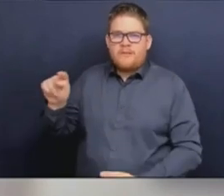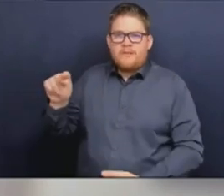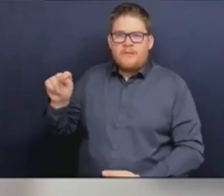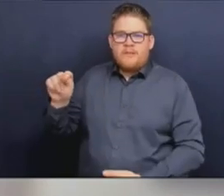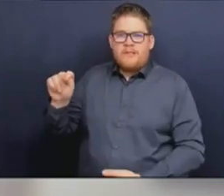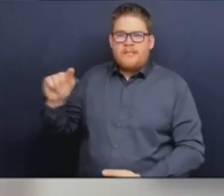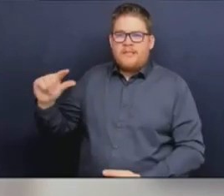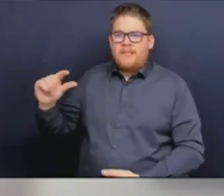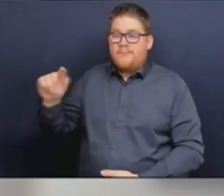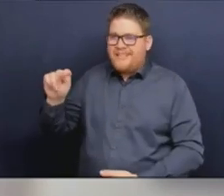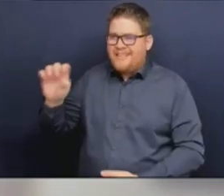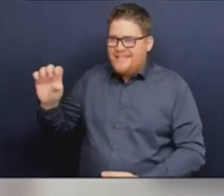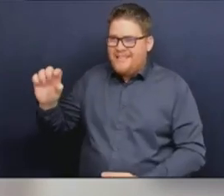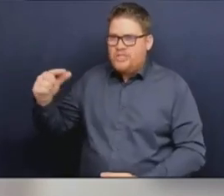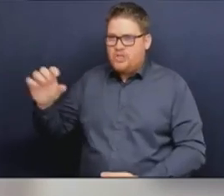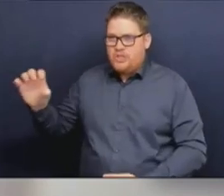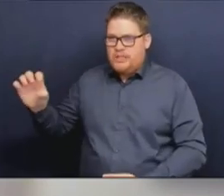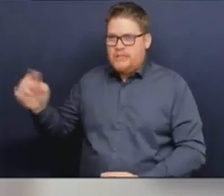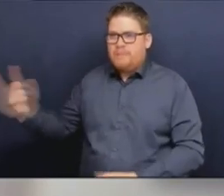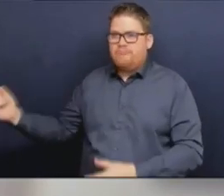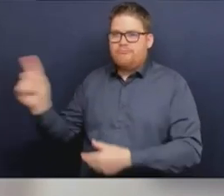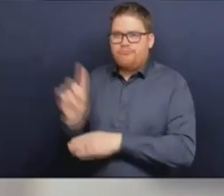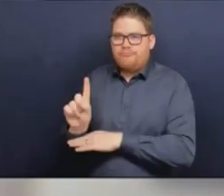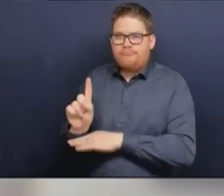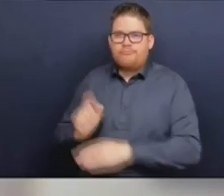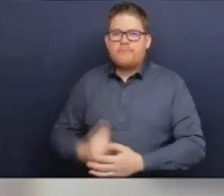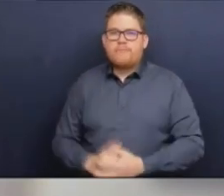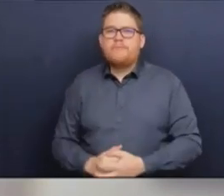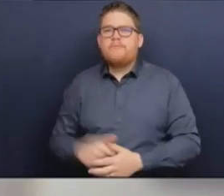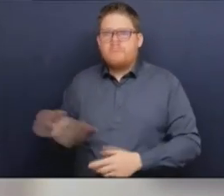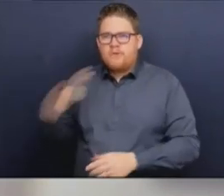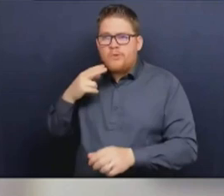Thank you, Parliamentary Secretary Singh.